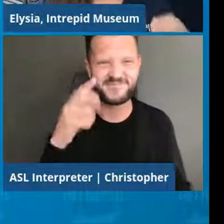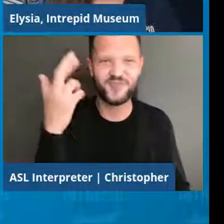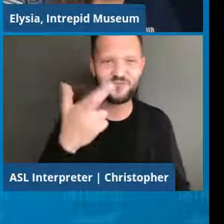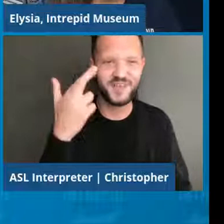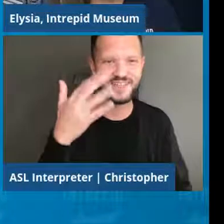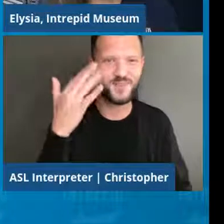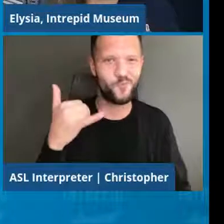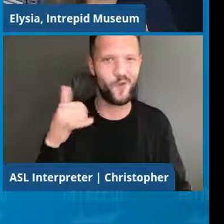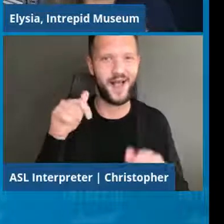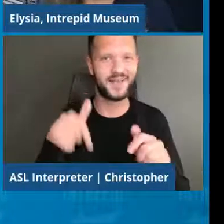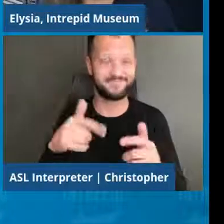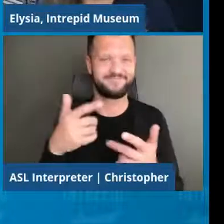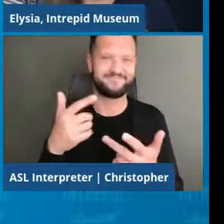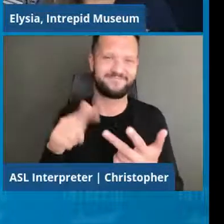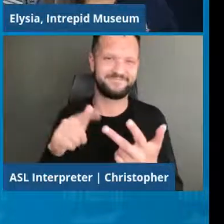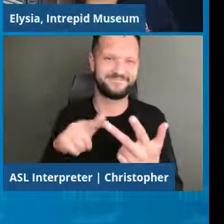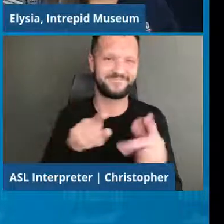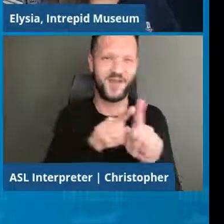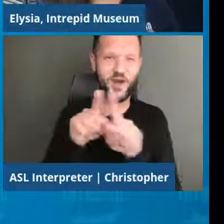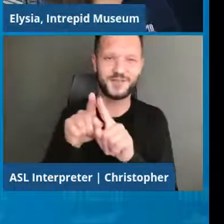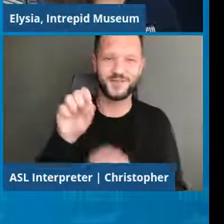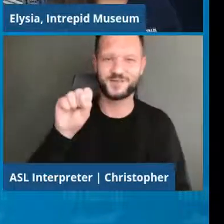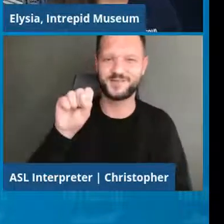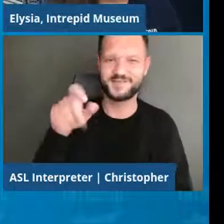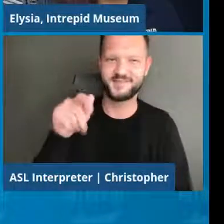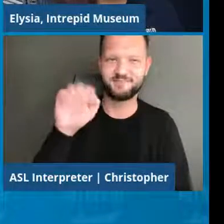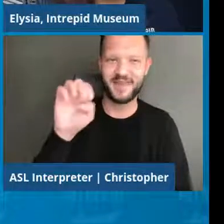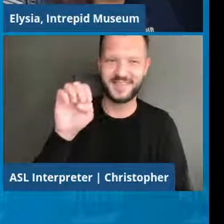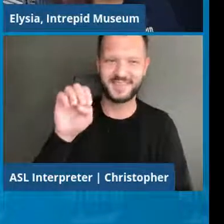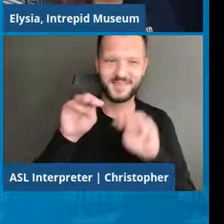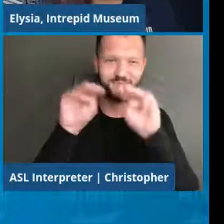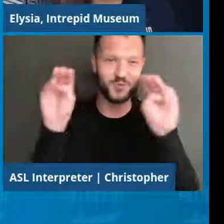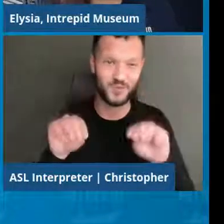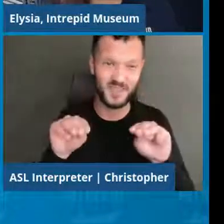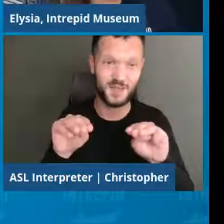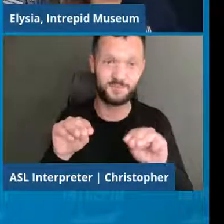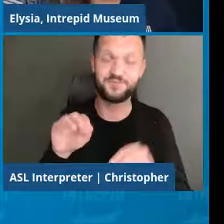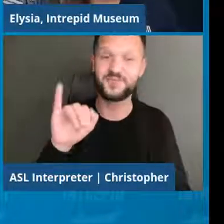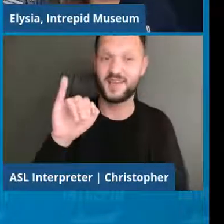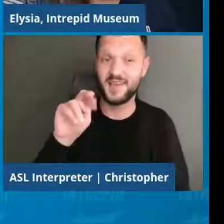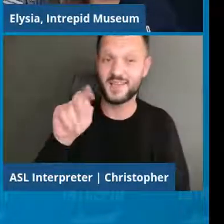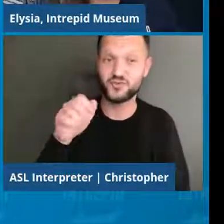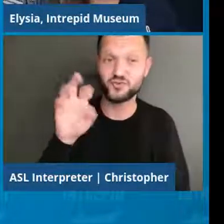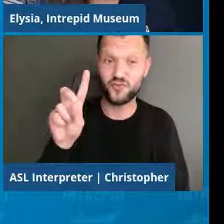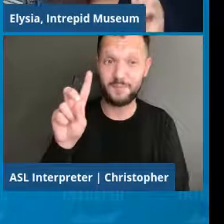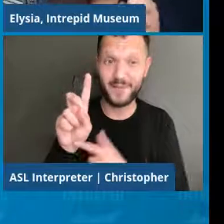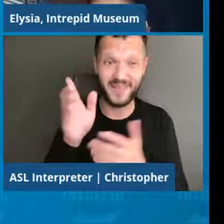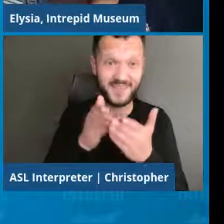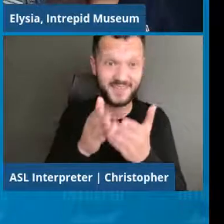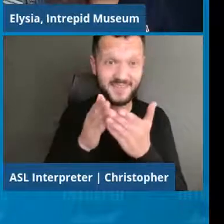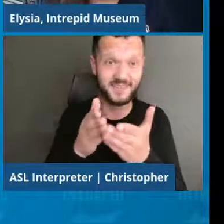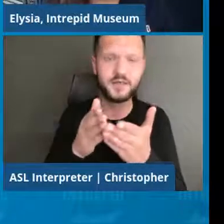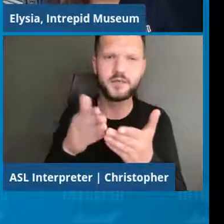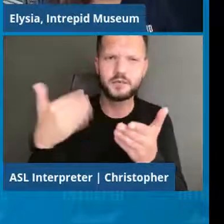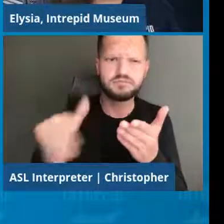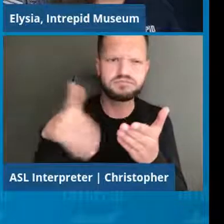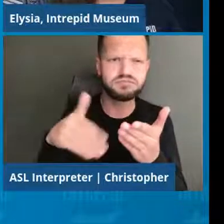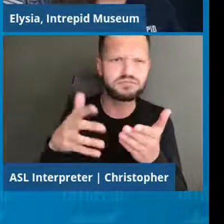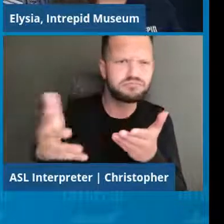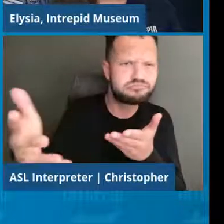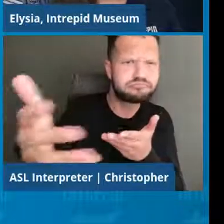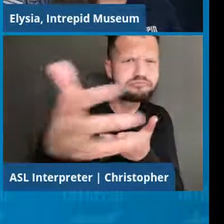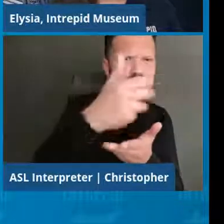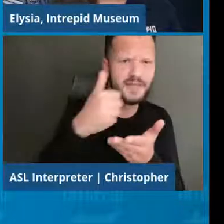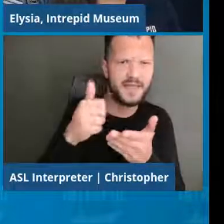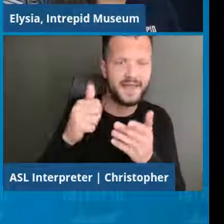are a space museum. The Intrepid played a very important role in retrieving astronauts and their capsules after